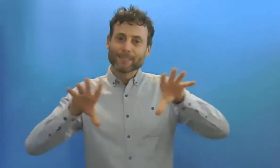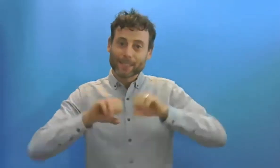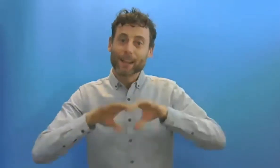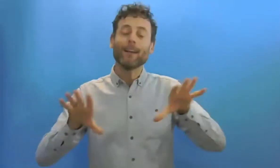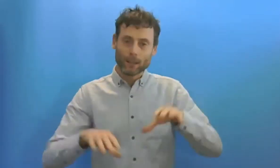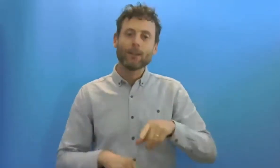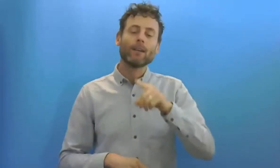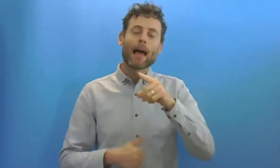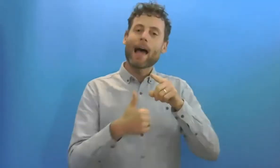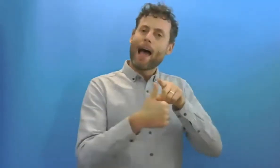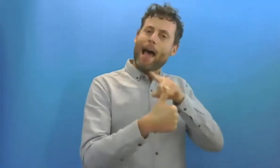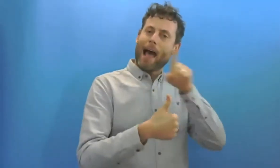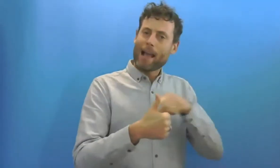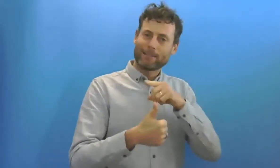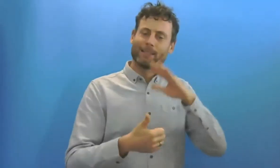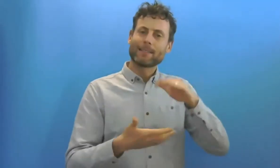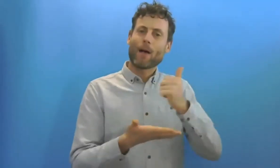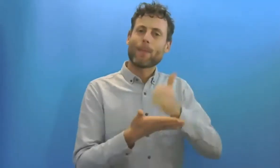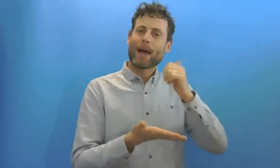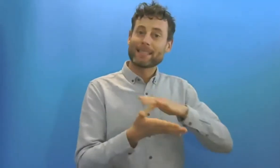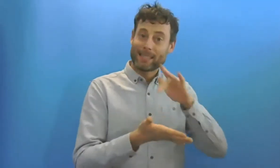@SouthbankCentre, @WeAreUnlimited,